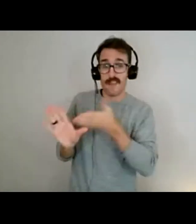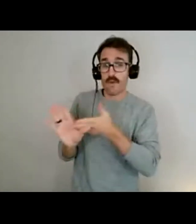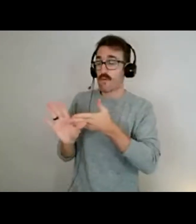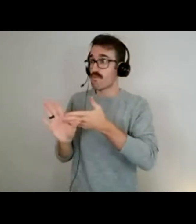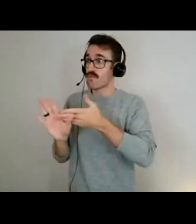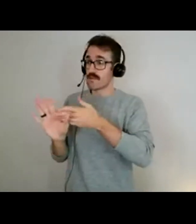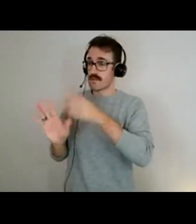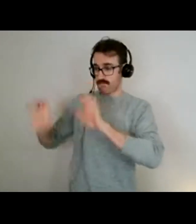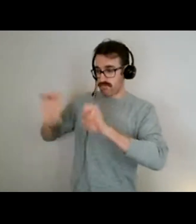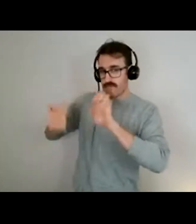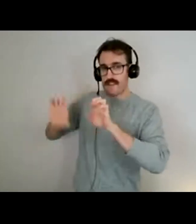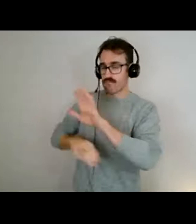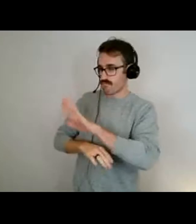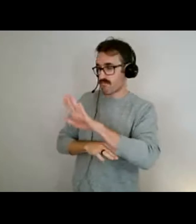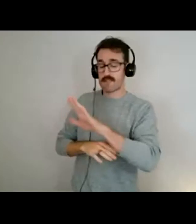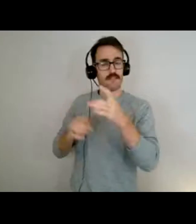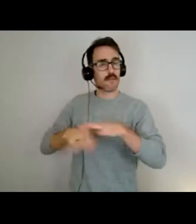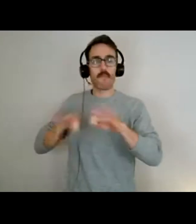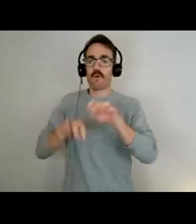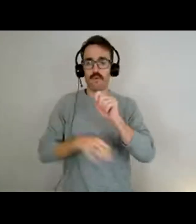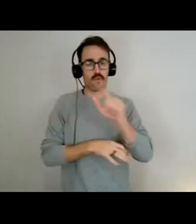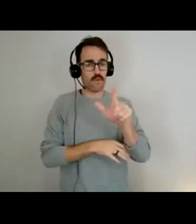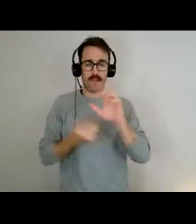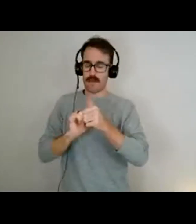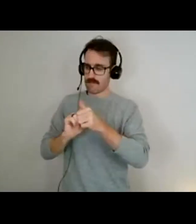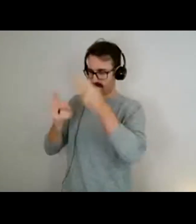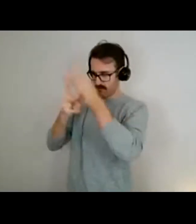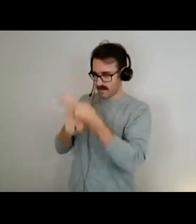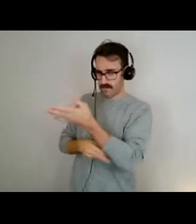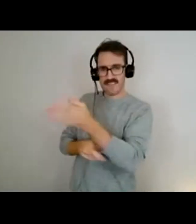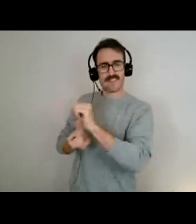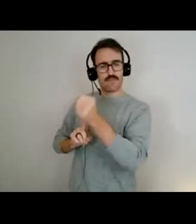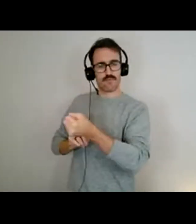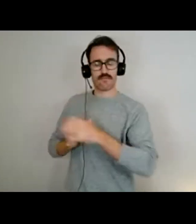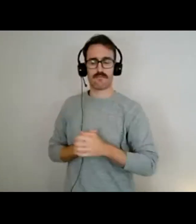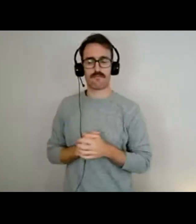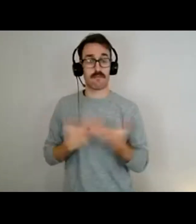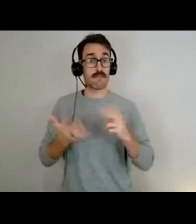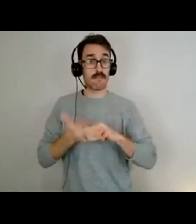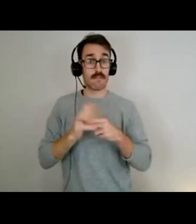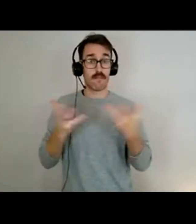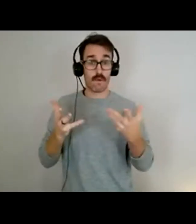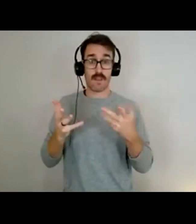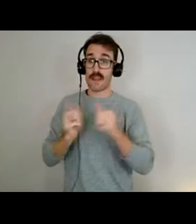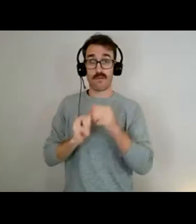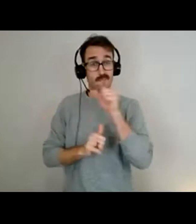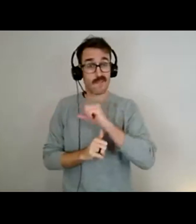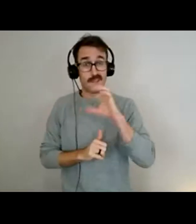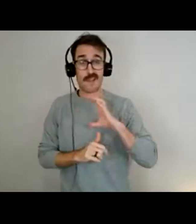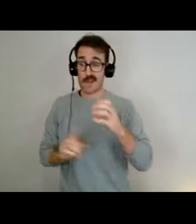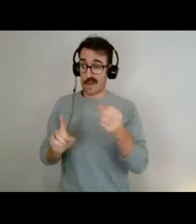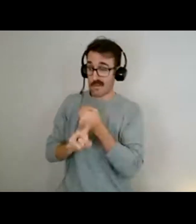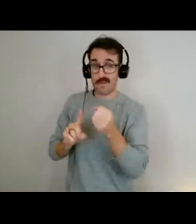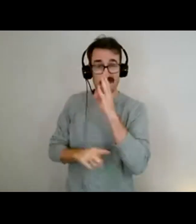important framework in which all tools should be operating. This means that addressing elder abuse and neglect requires